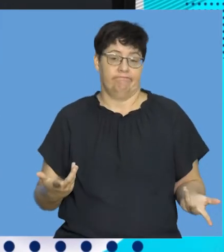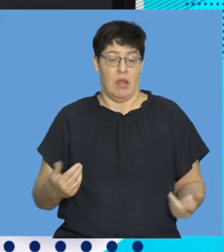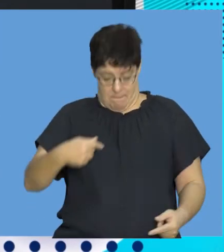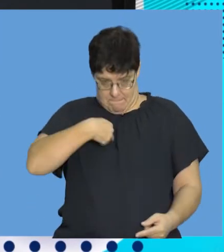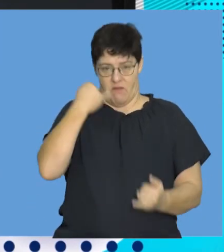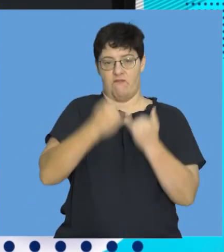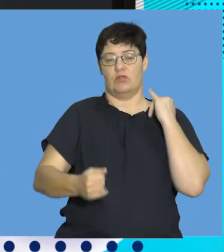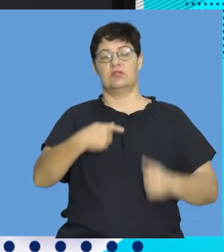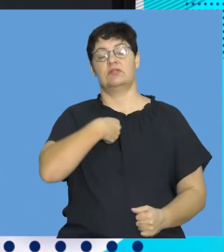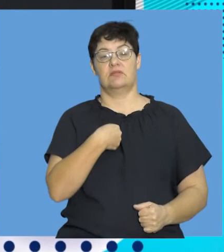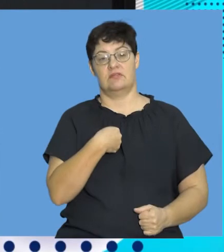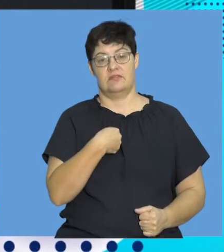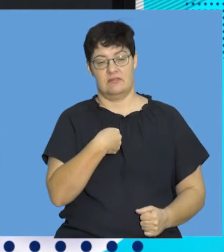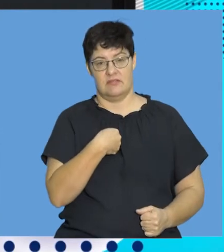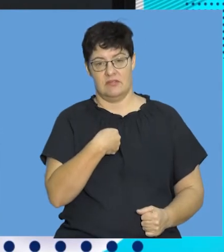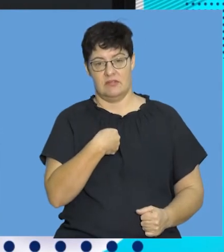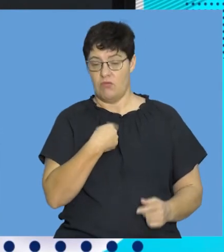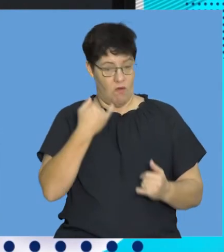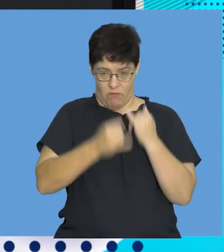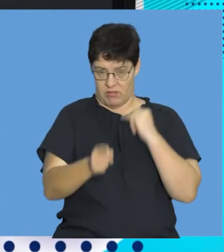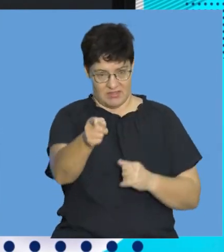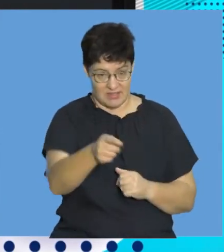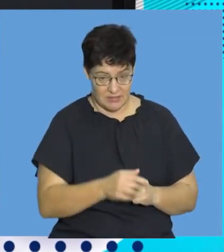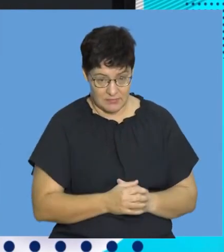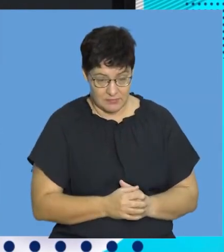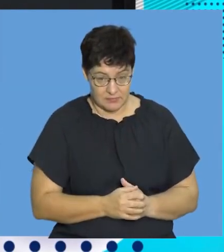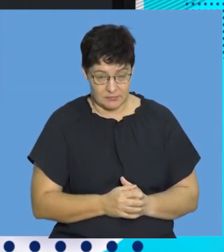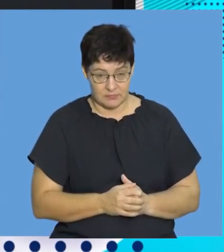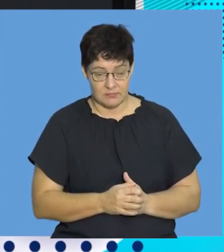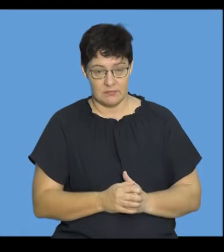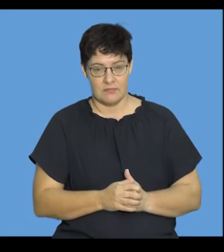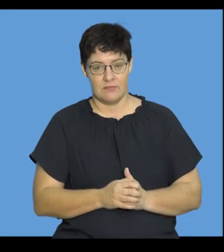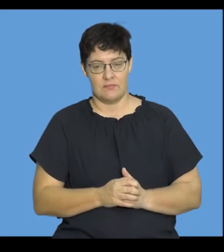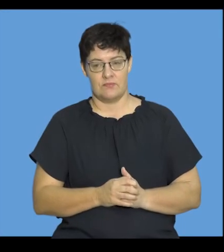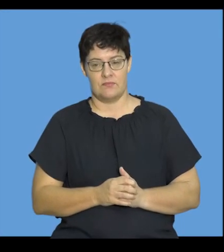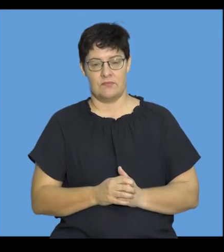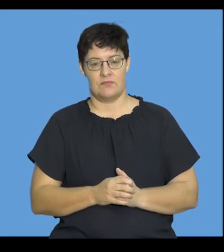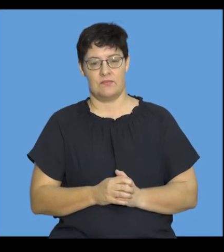Act, that onus lies with the business.